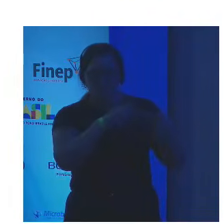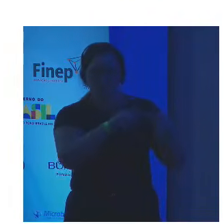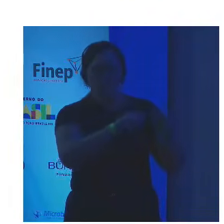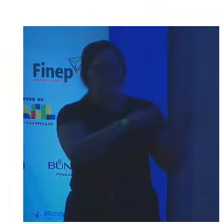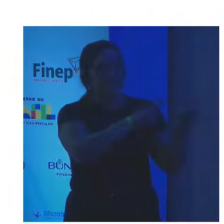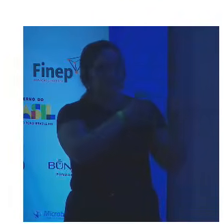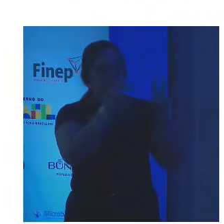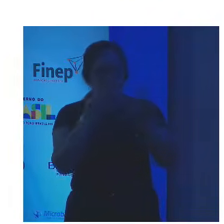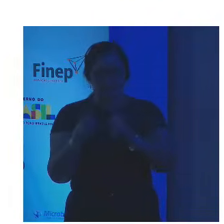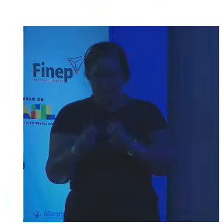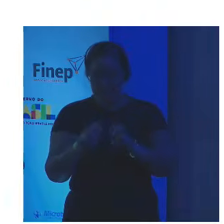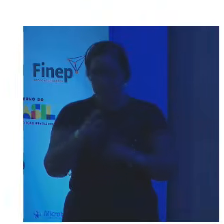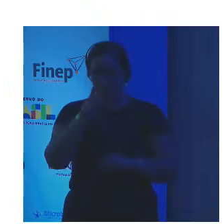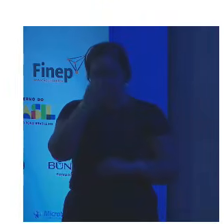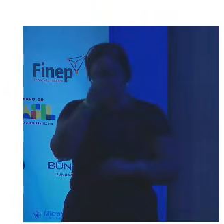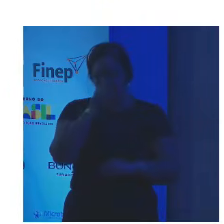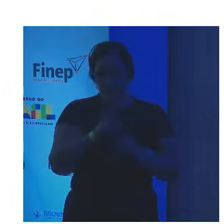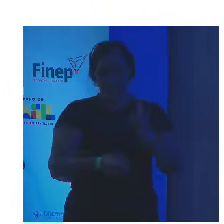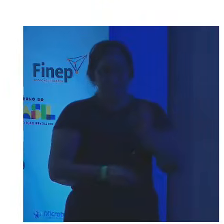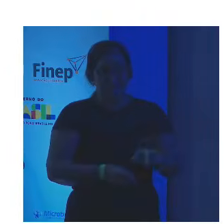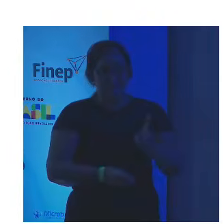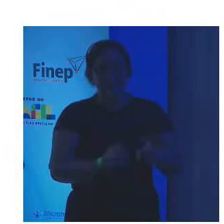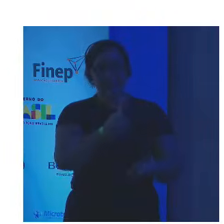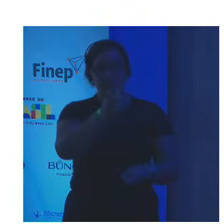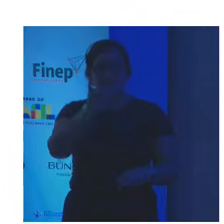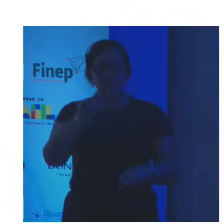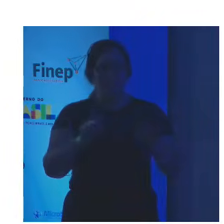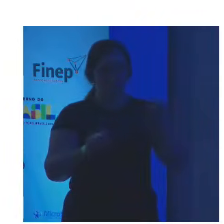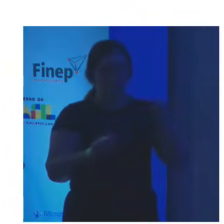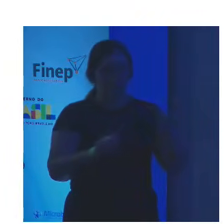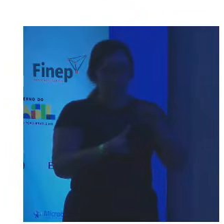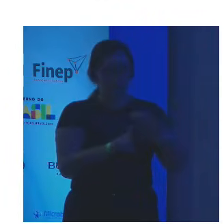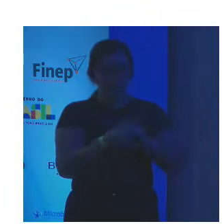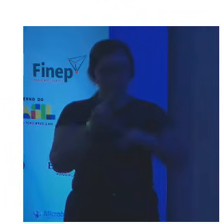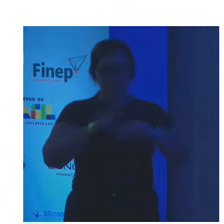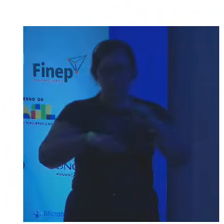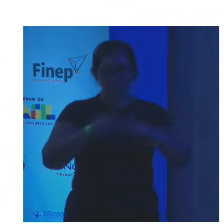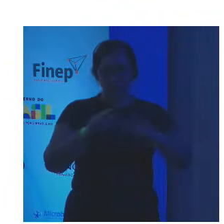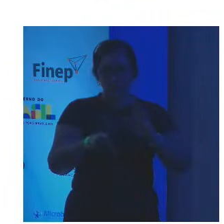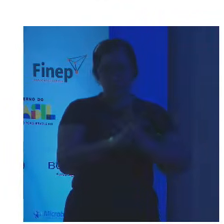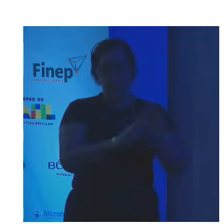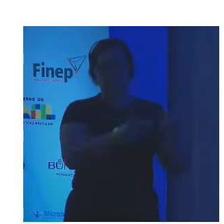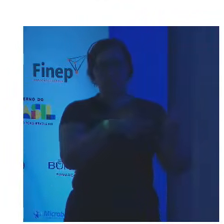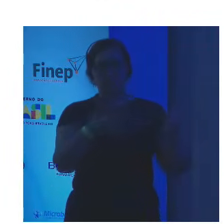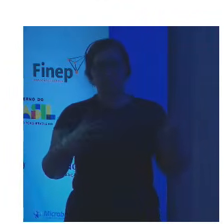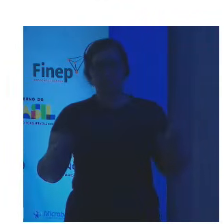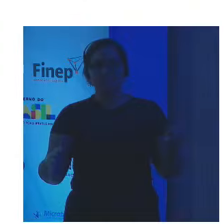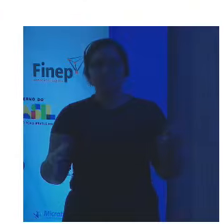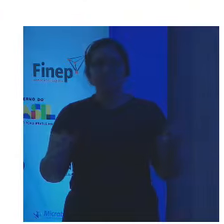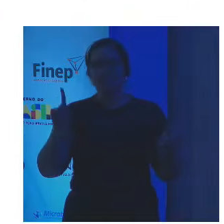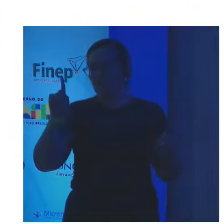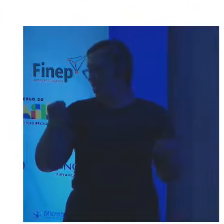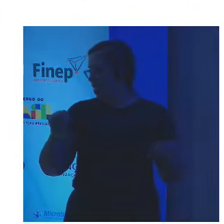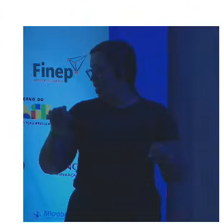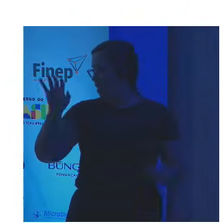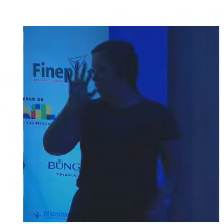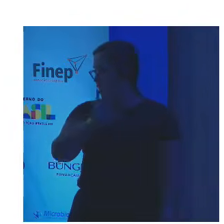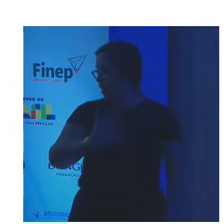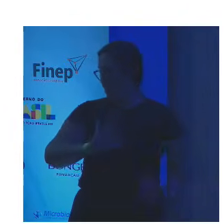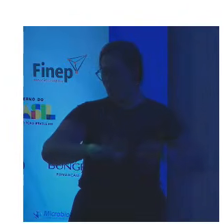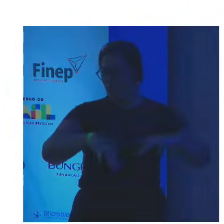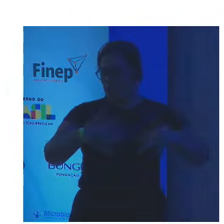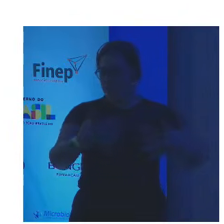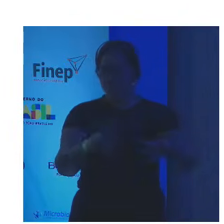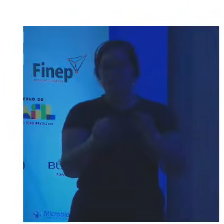8th of June, World Ocean Day, propose a barometer of the situation. This is the ocean state, what we have done in 1 year to